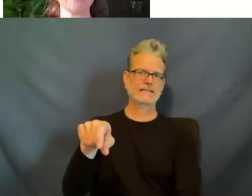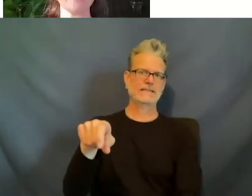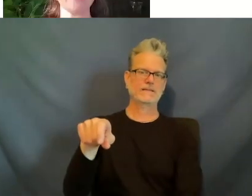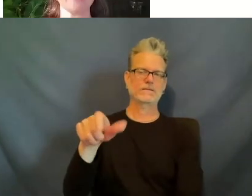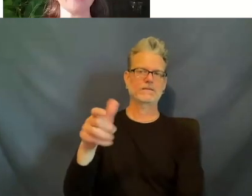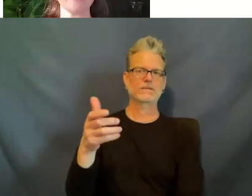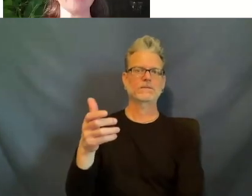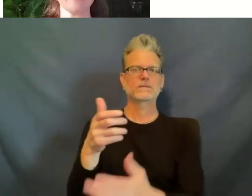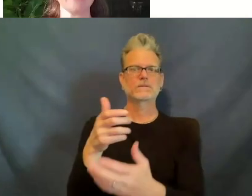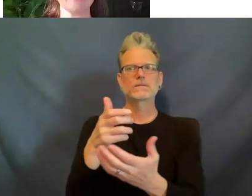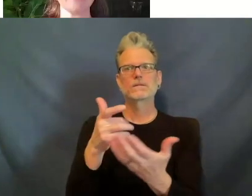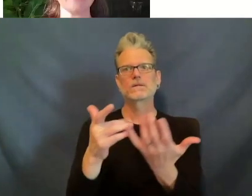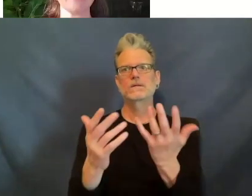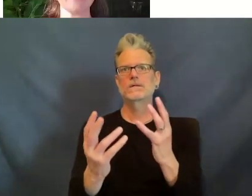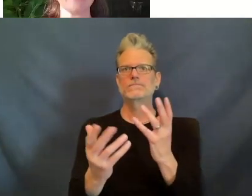help